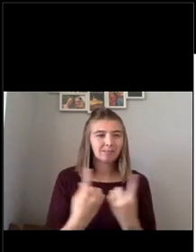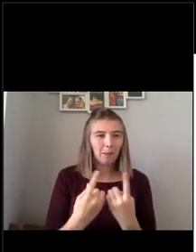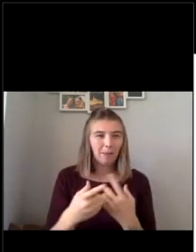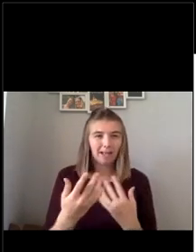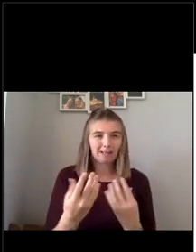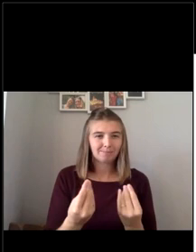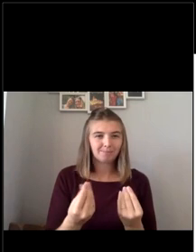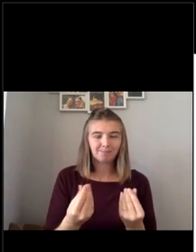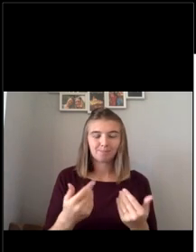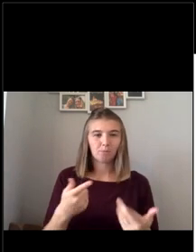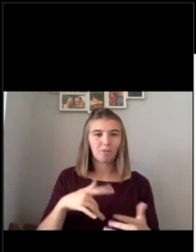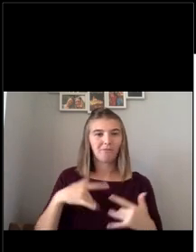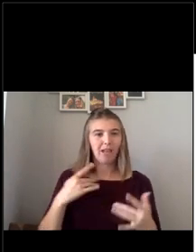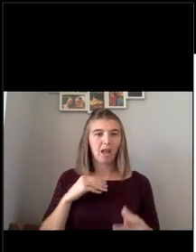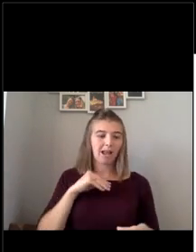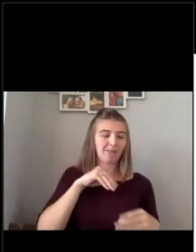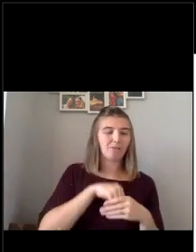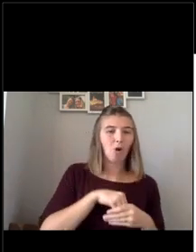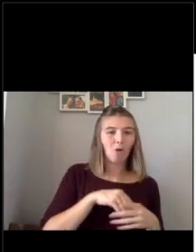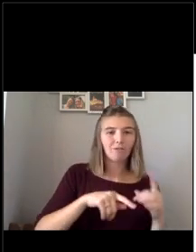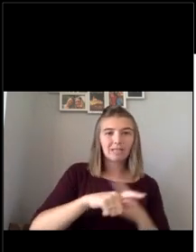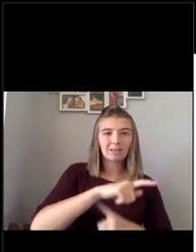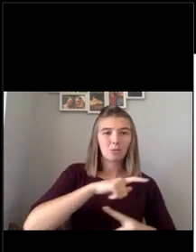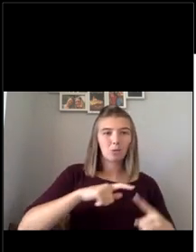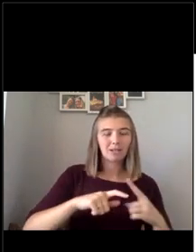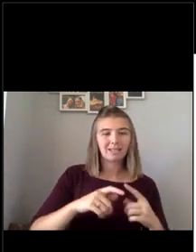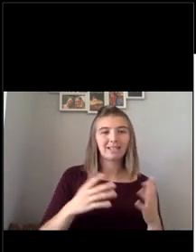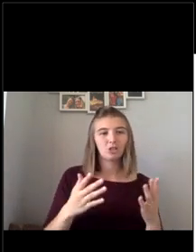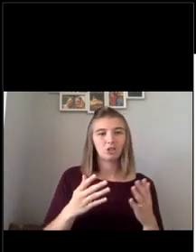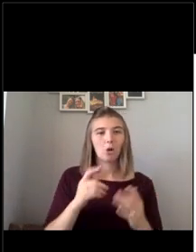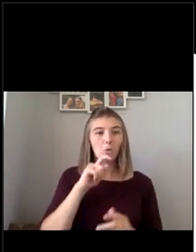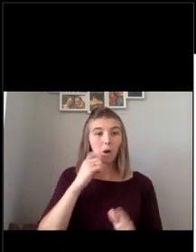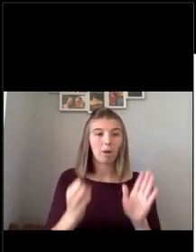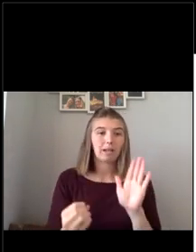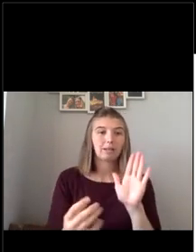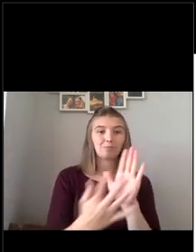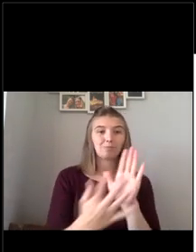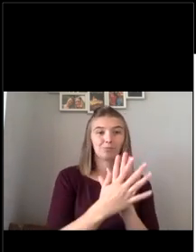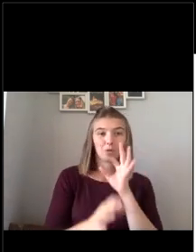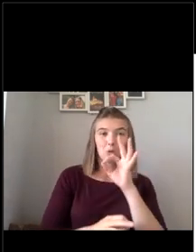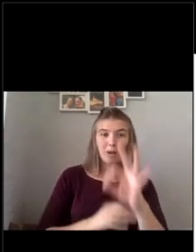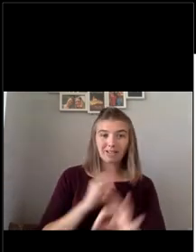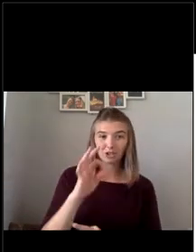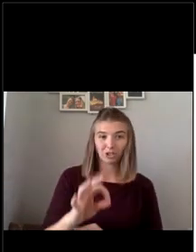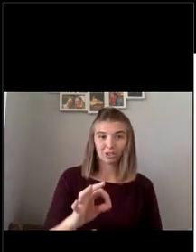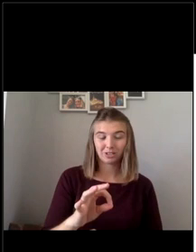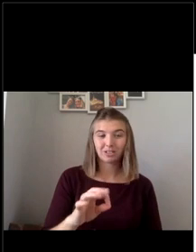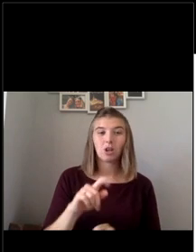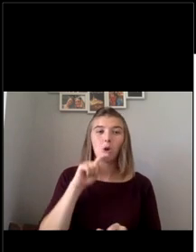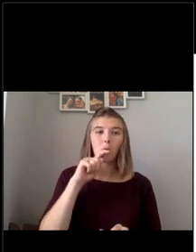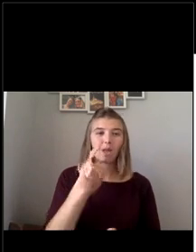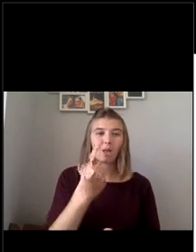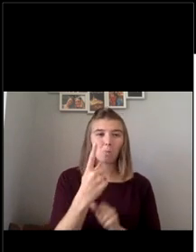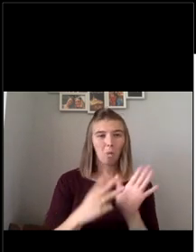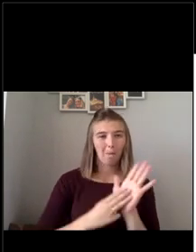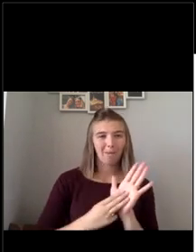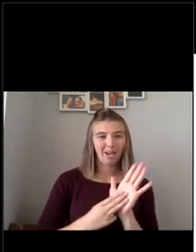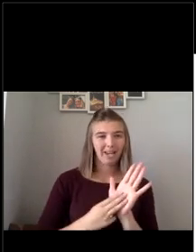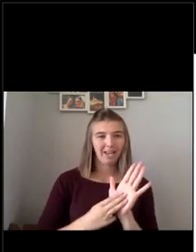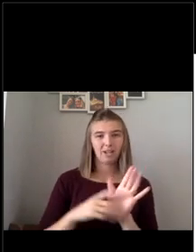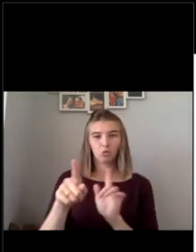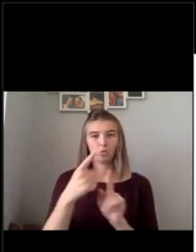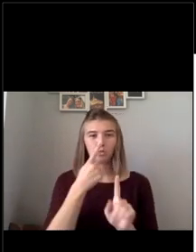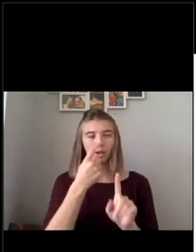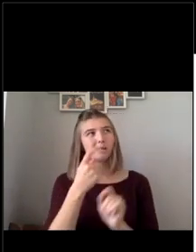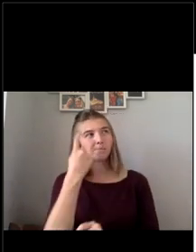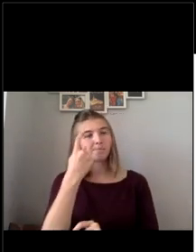you to have a sense of community outside of work. So very soon I'll share that poll on screen. We'll then go quiet for a short while you have an